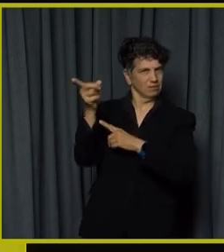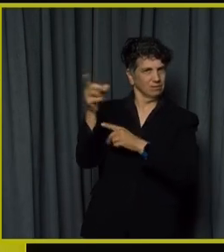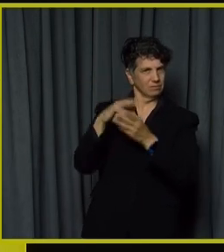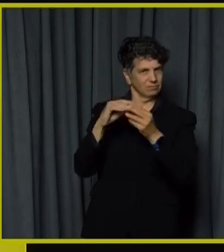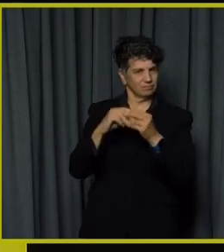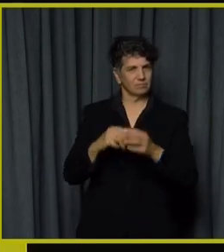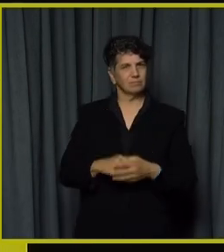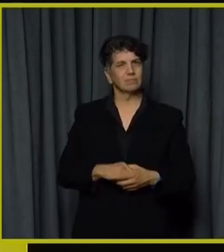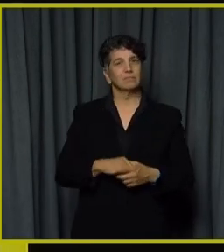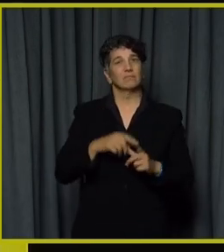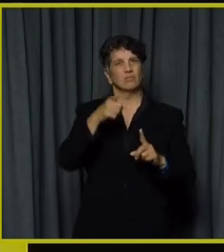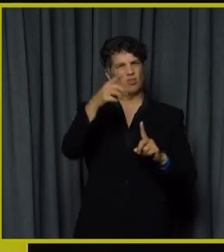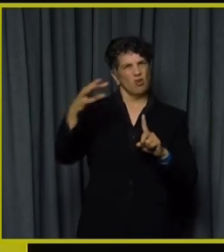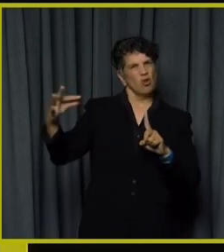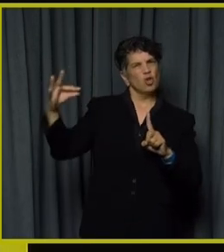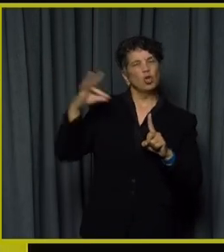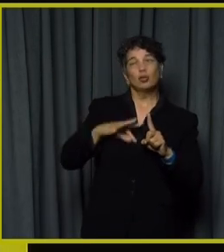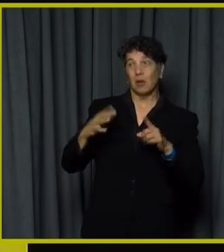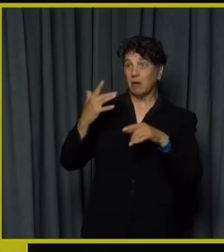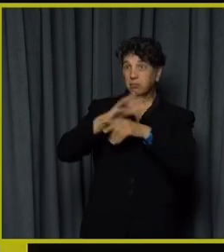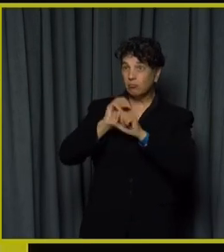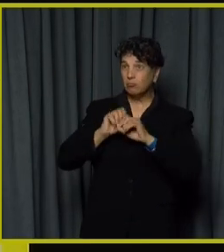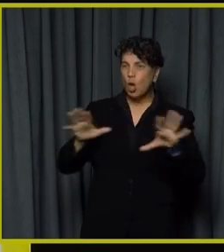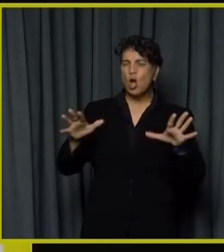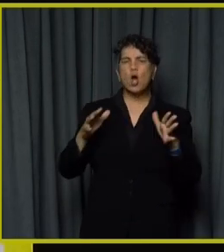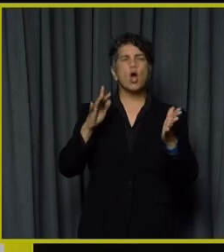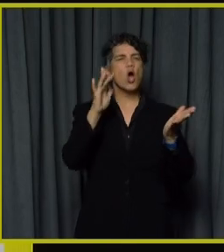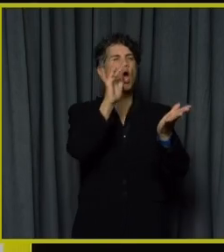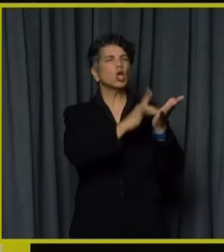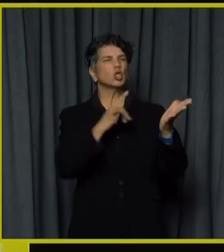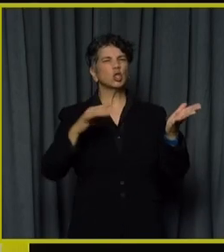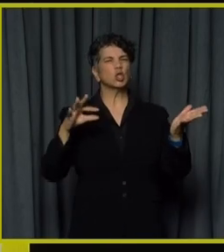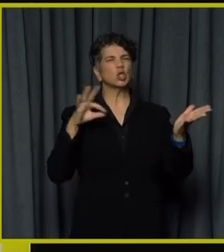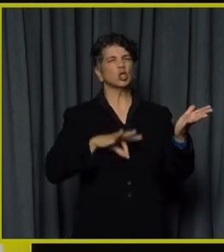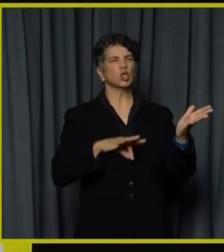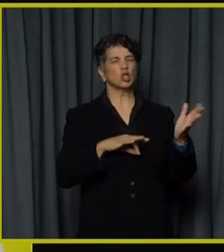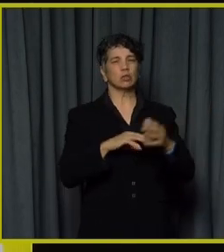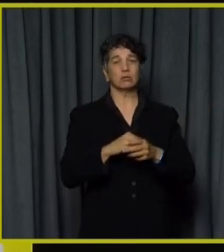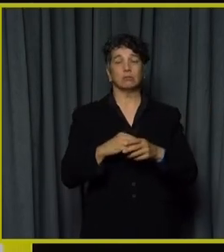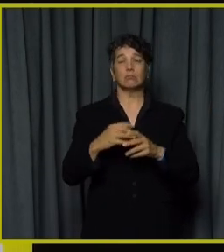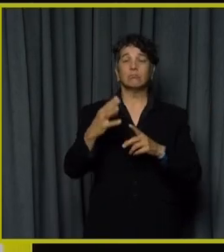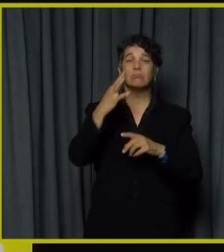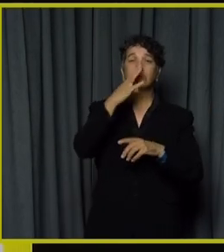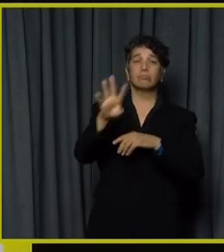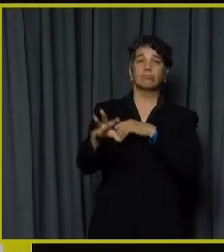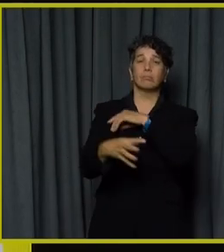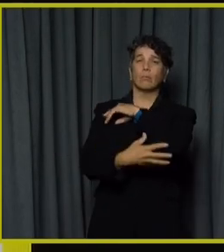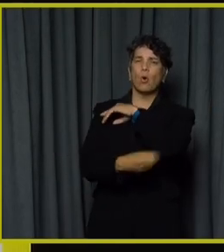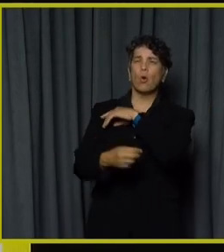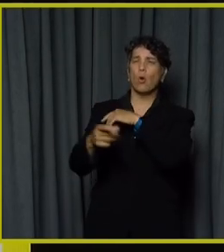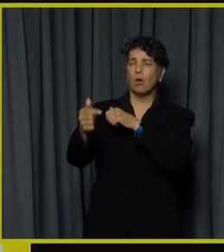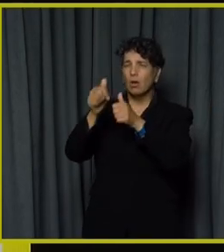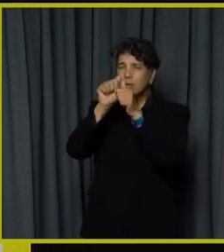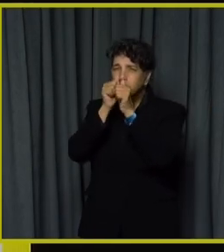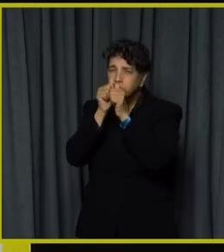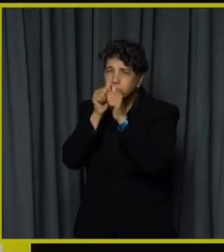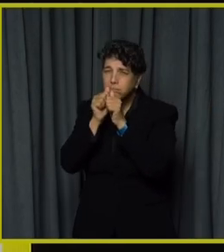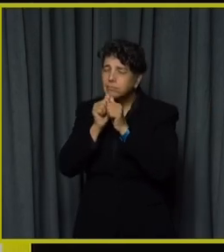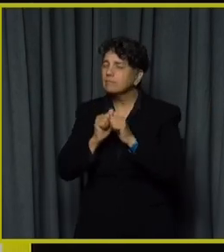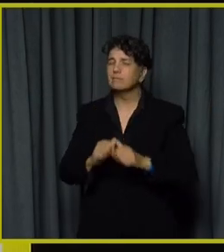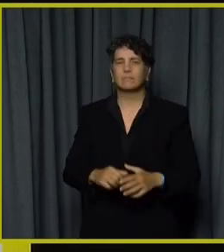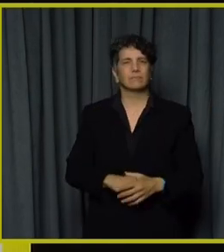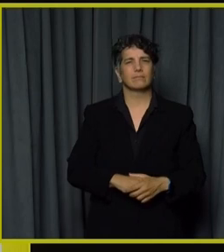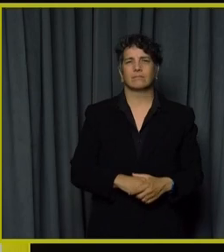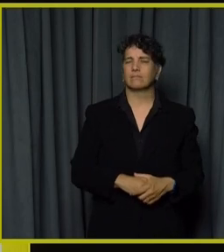the poor. John the Baptist demands that the military and ruling authorities and police stop killing